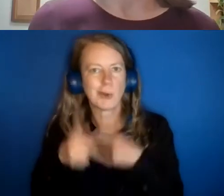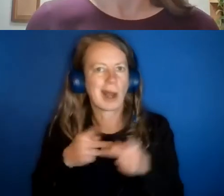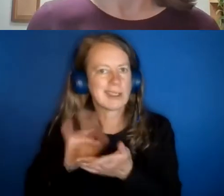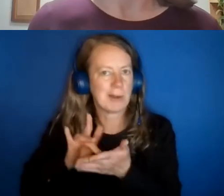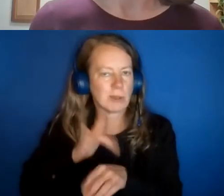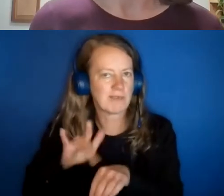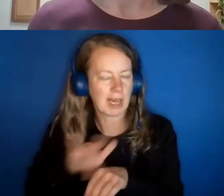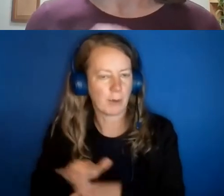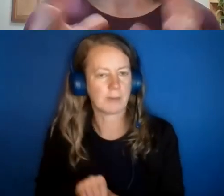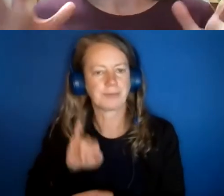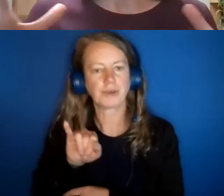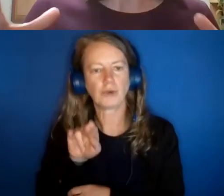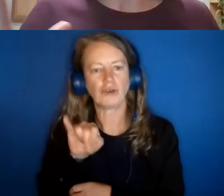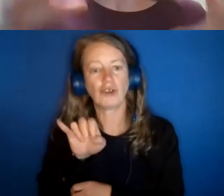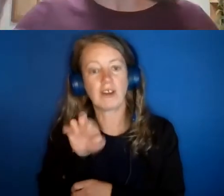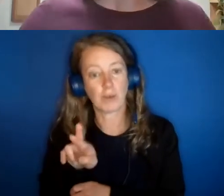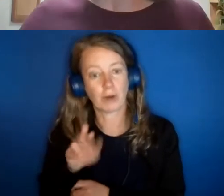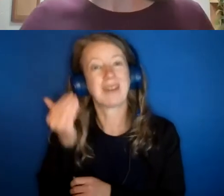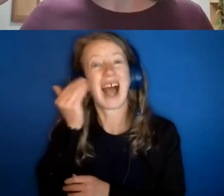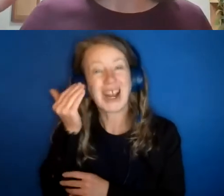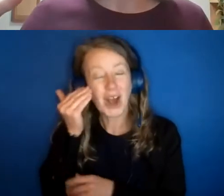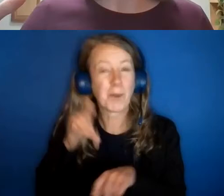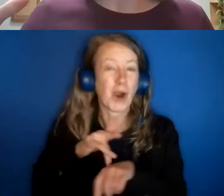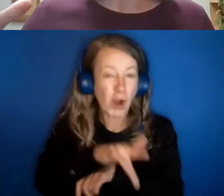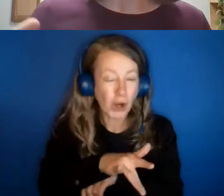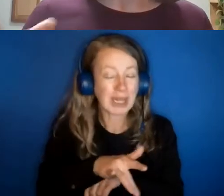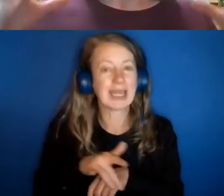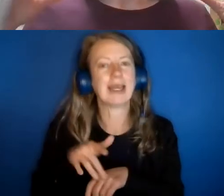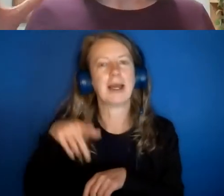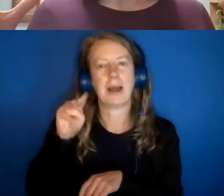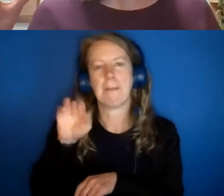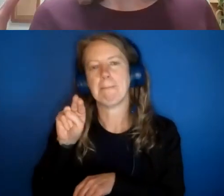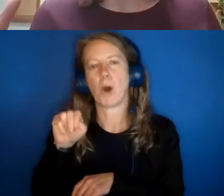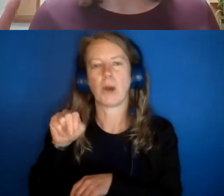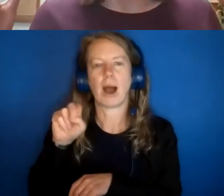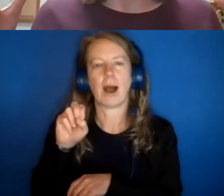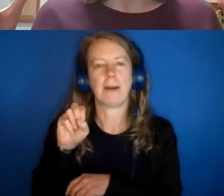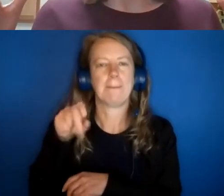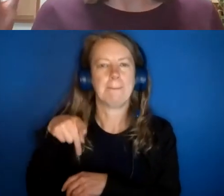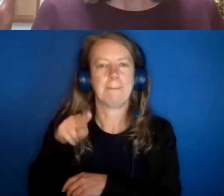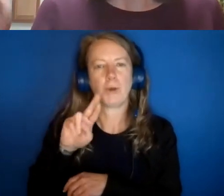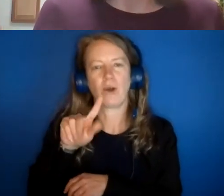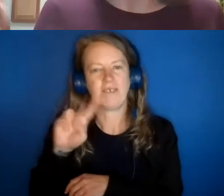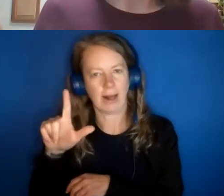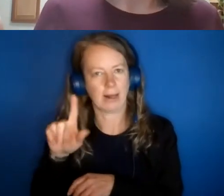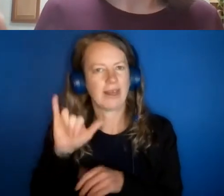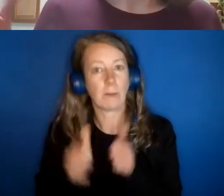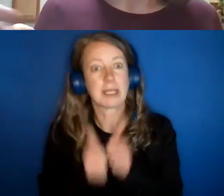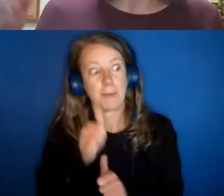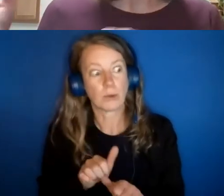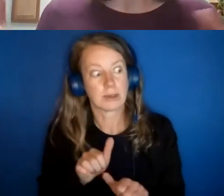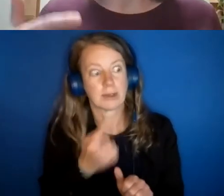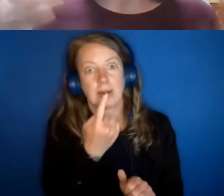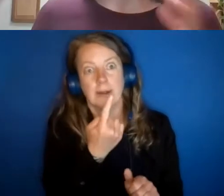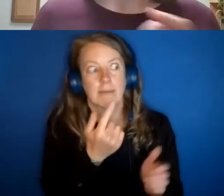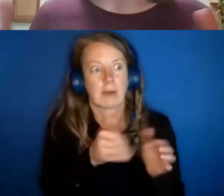area, and I think across the country, Molnupiravir was the main one available. But unfortunately, that was the one that was less effective.